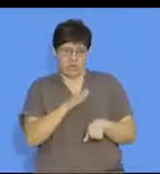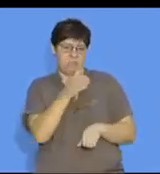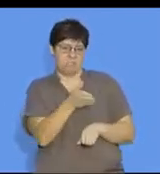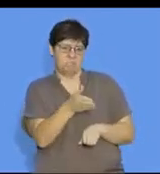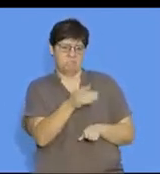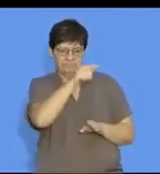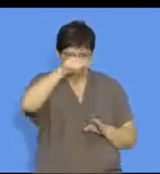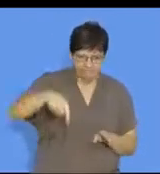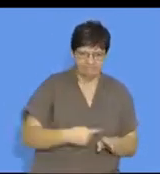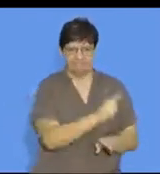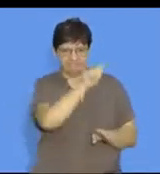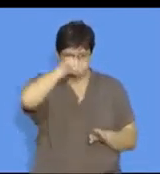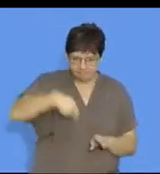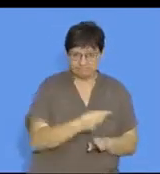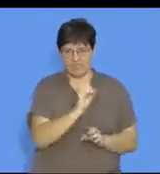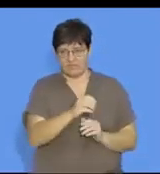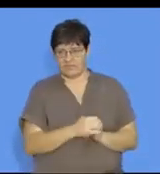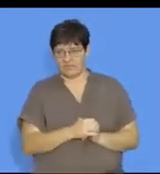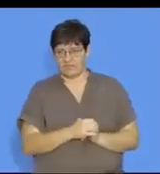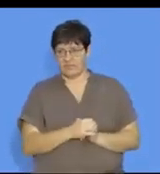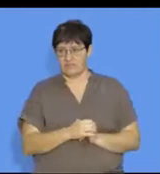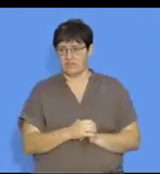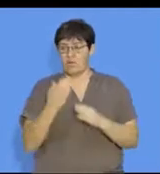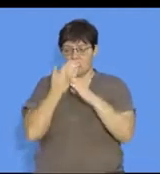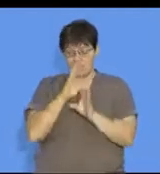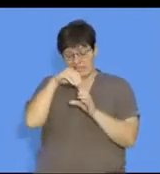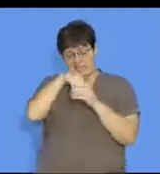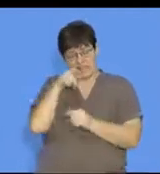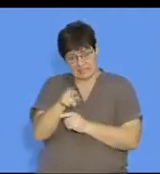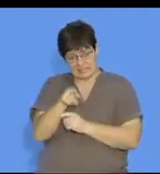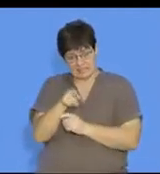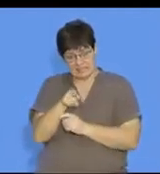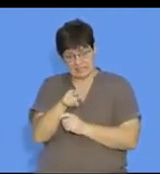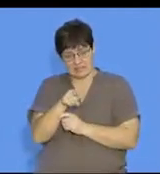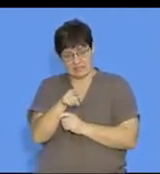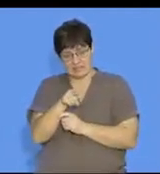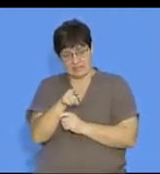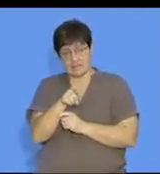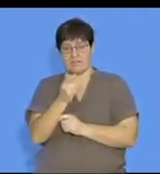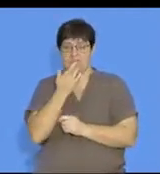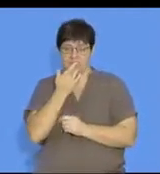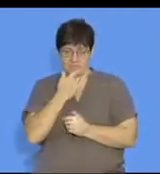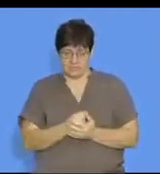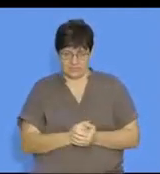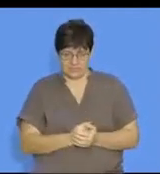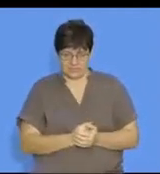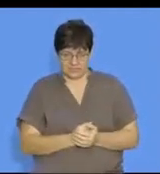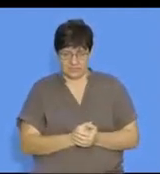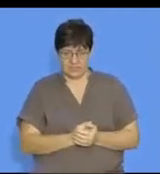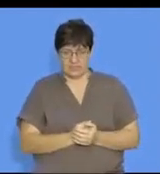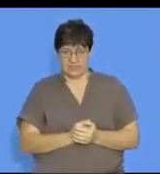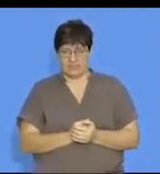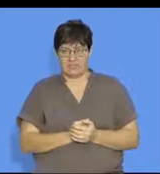of particular interest to us is that resistance. So this resistance is actually inside the battery, right?